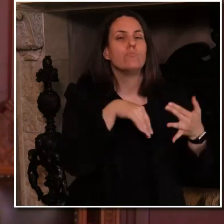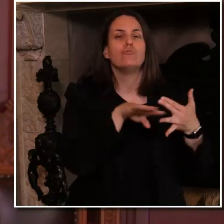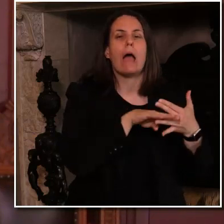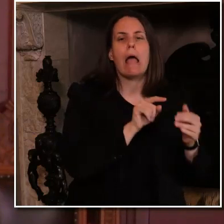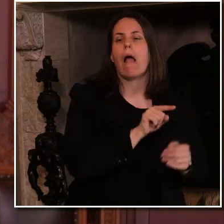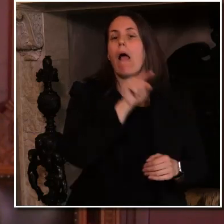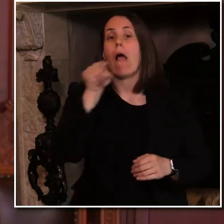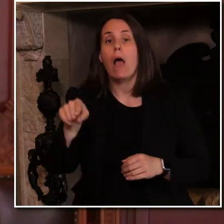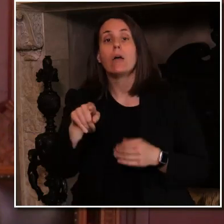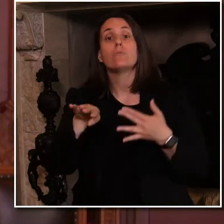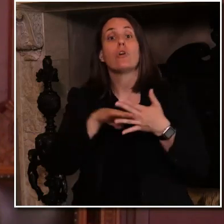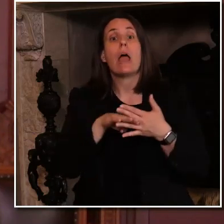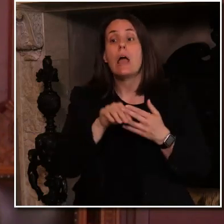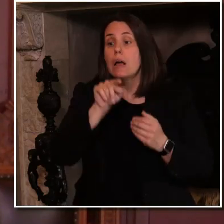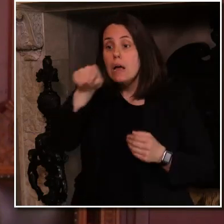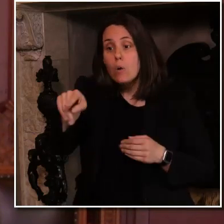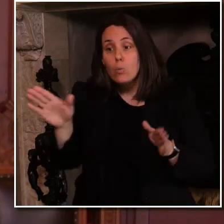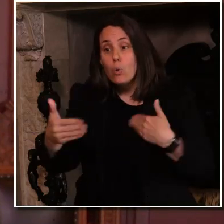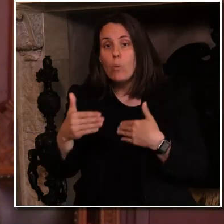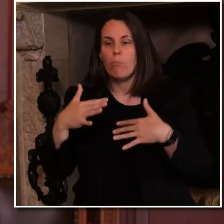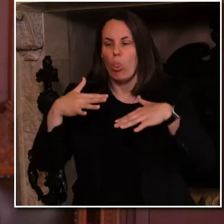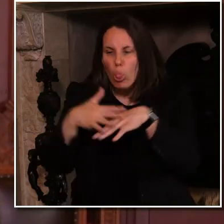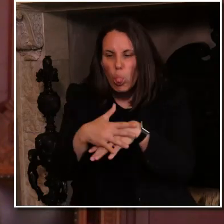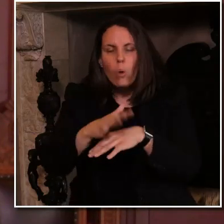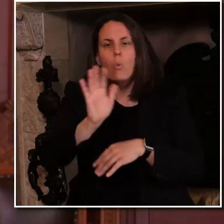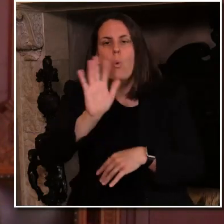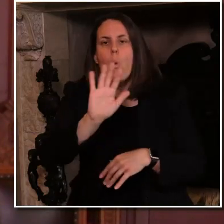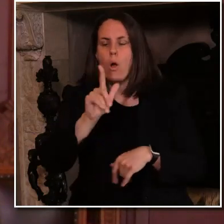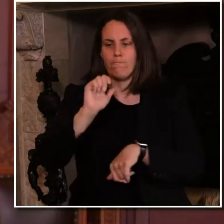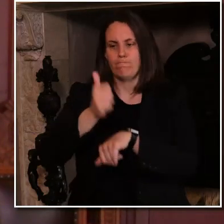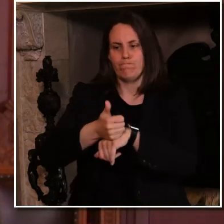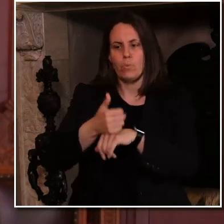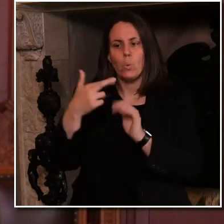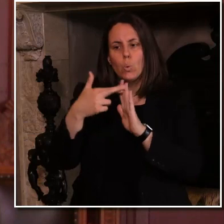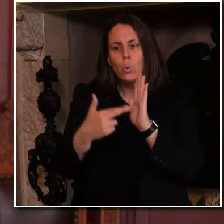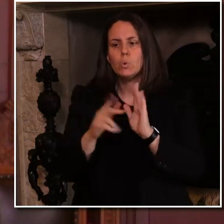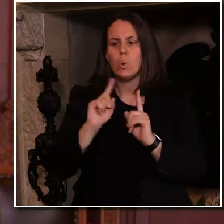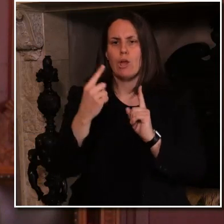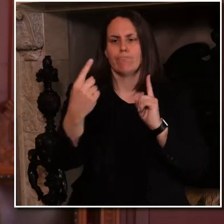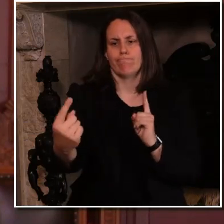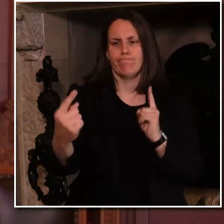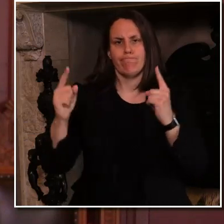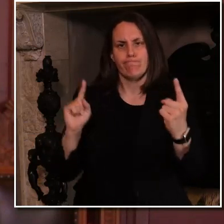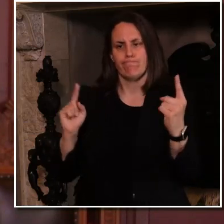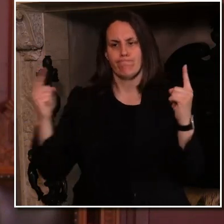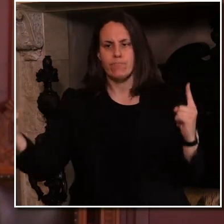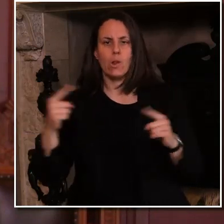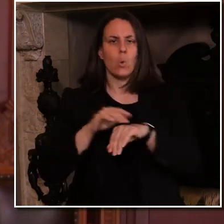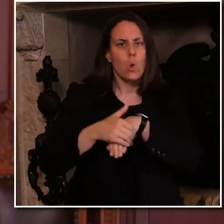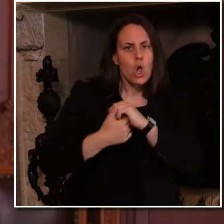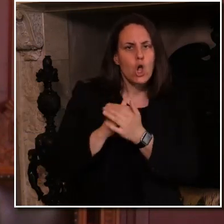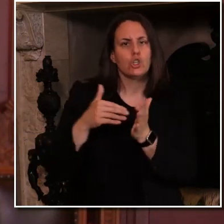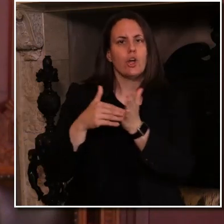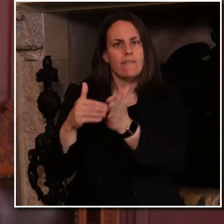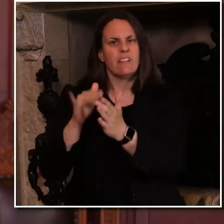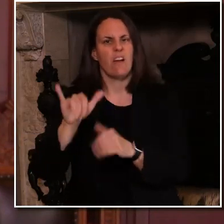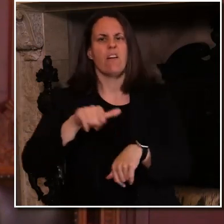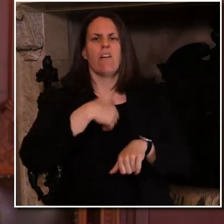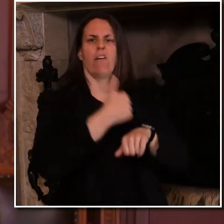more than willing to help any business in the state on those issues.